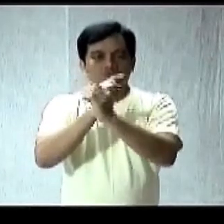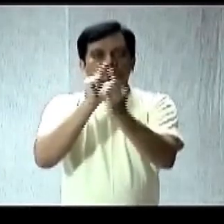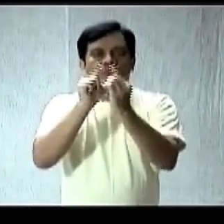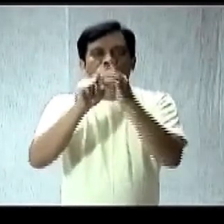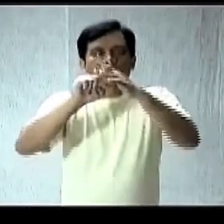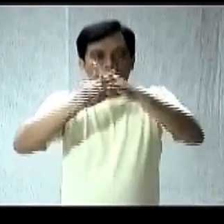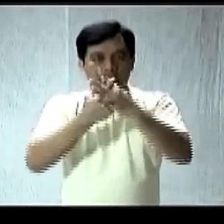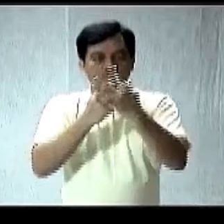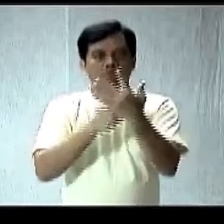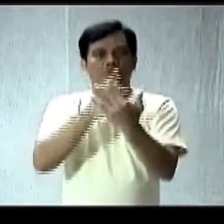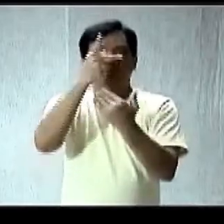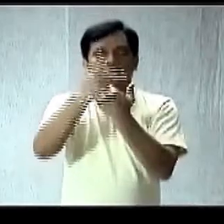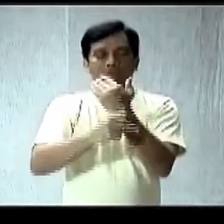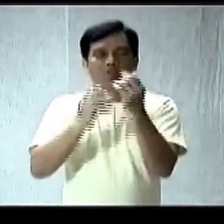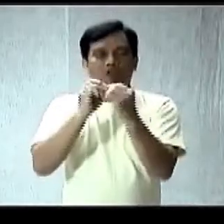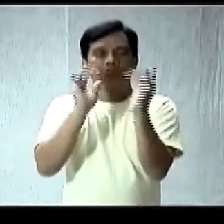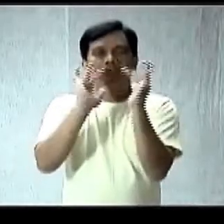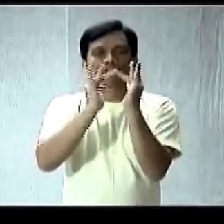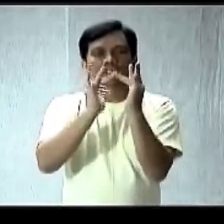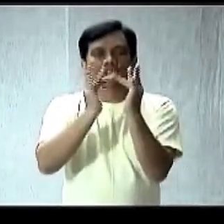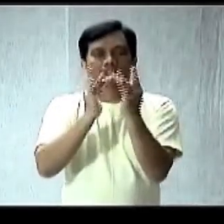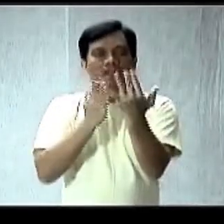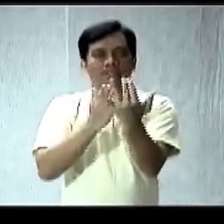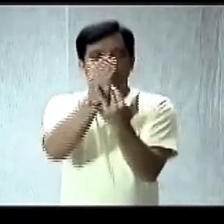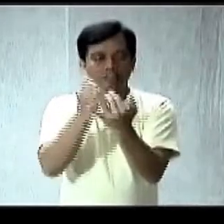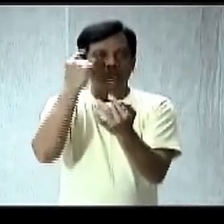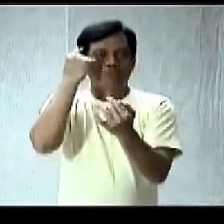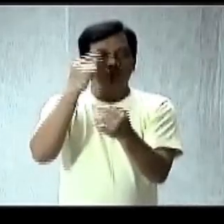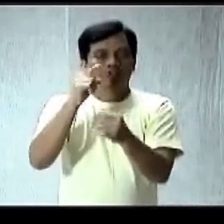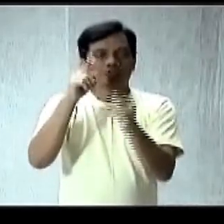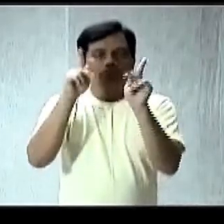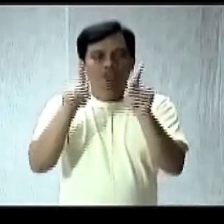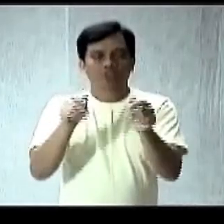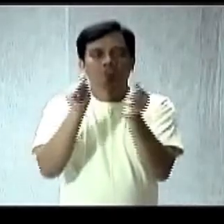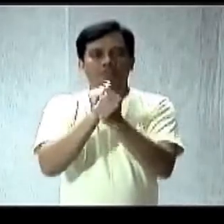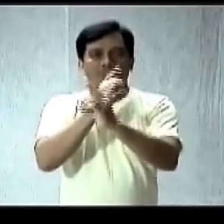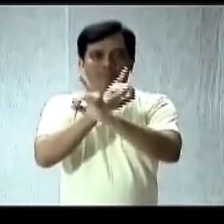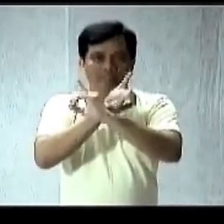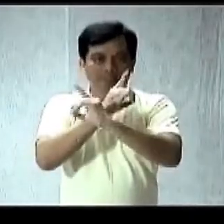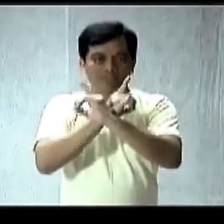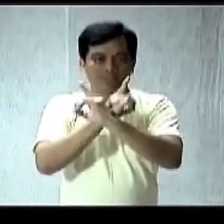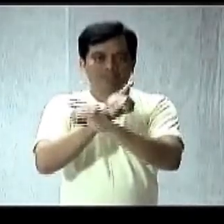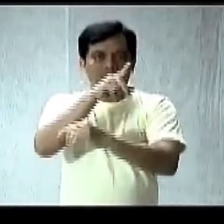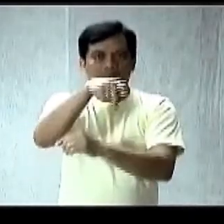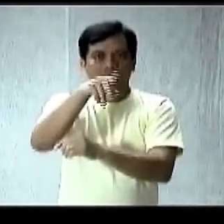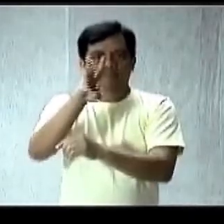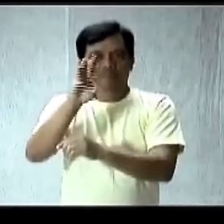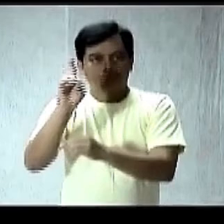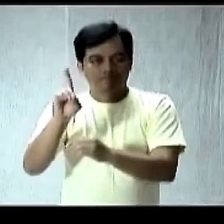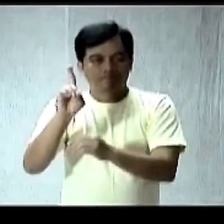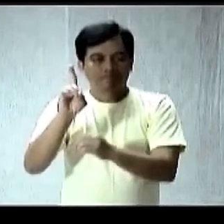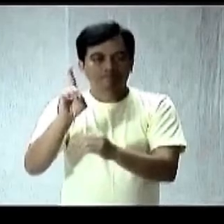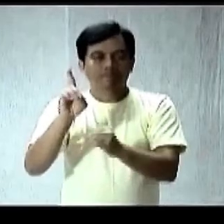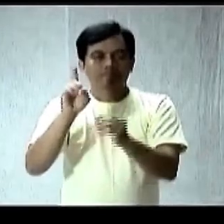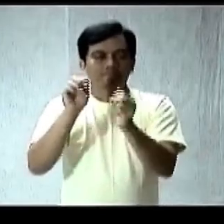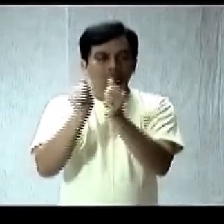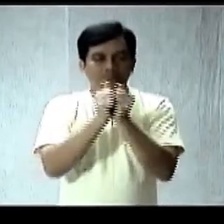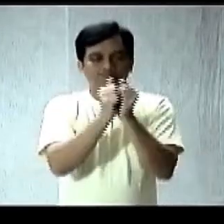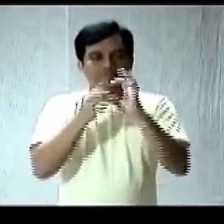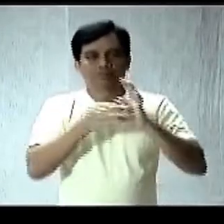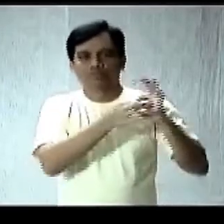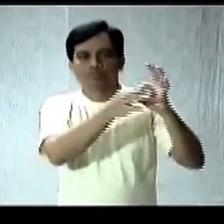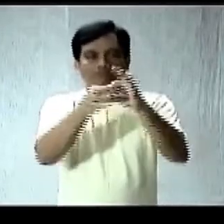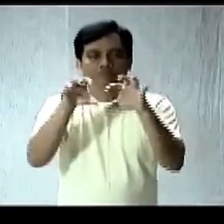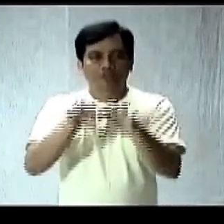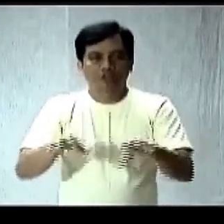to spearhead the program of Internet accessibility for persons with disabilities. Based on the